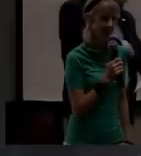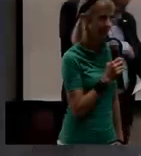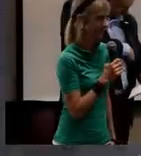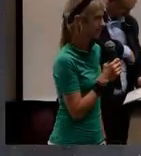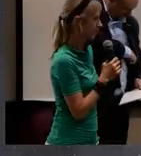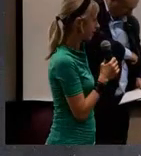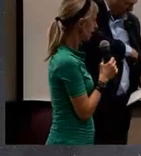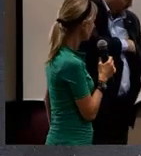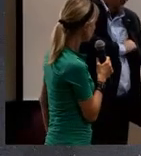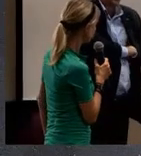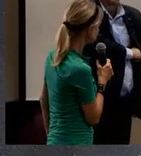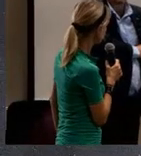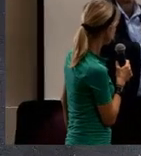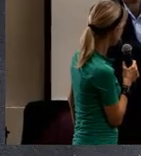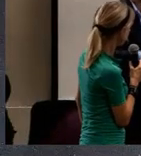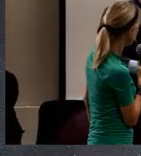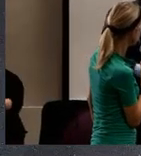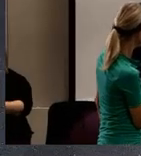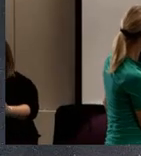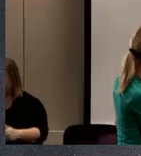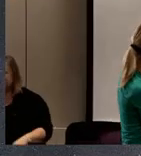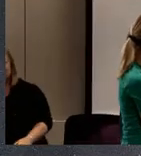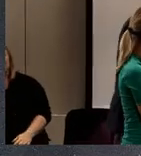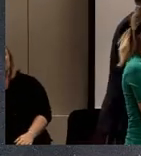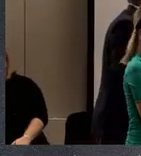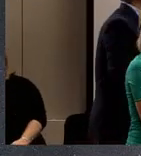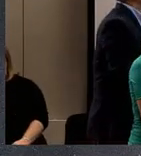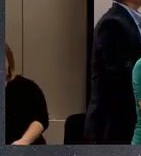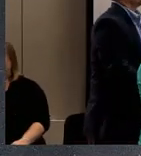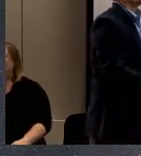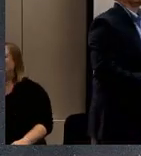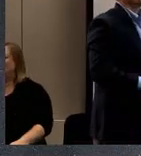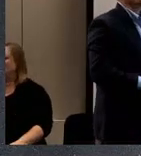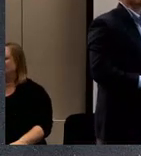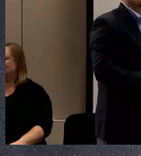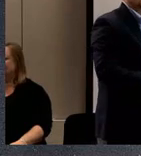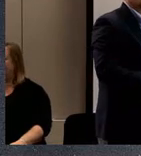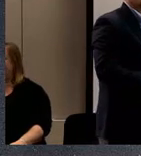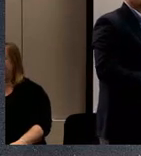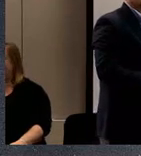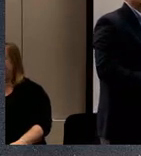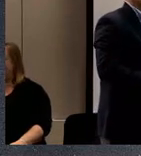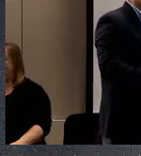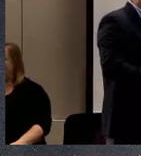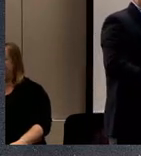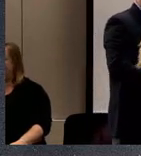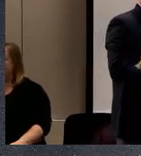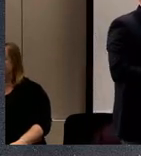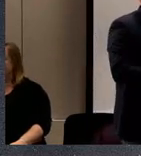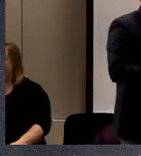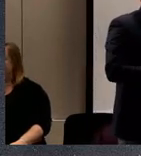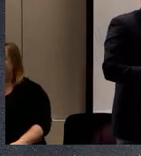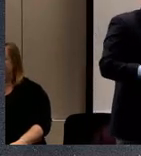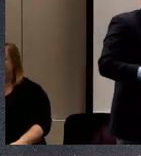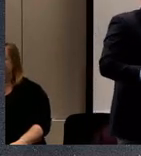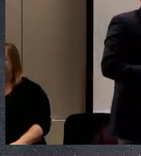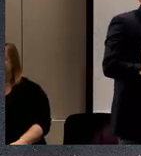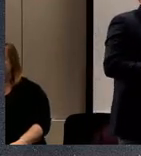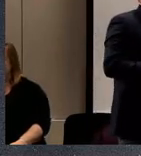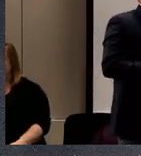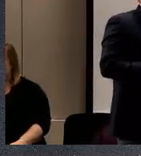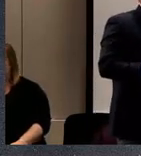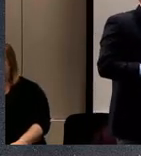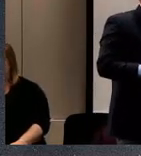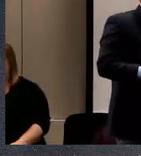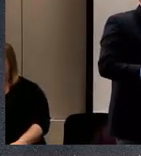this afternoon. All right, so I would like to introduce Nick Jarmus. Jarmus, there